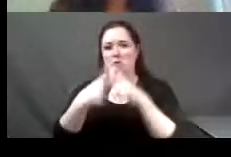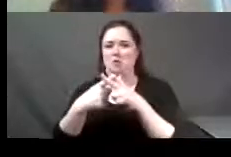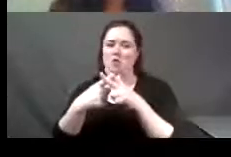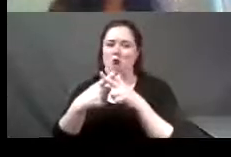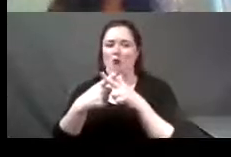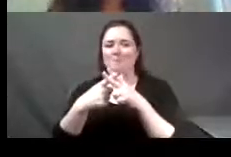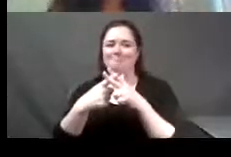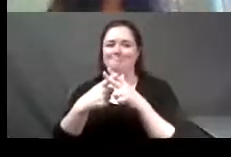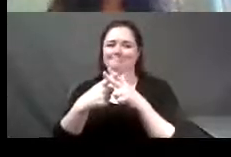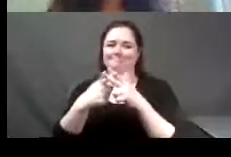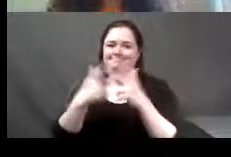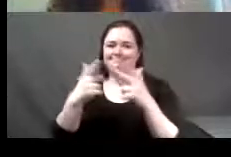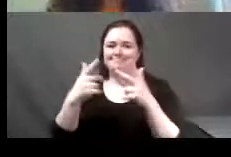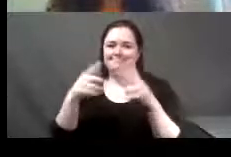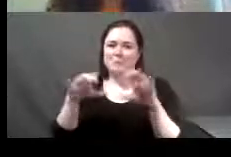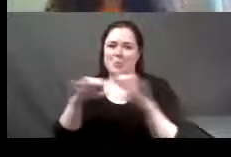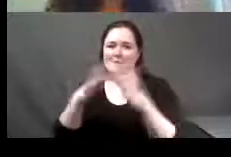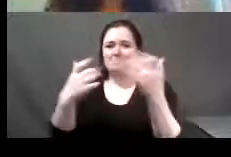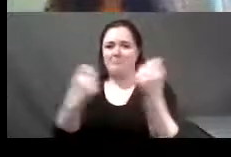now.